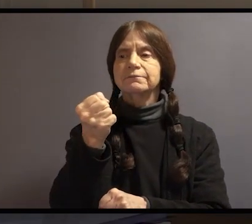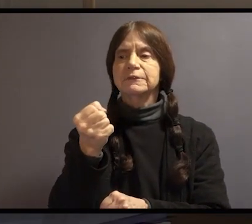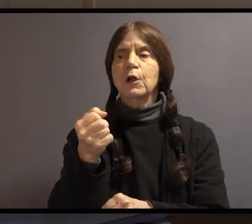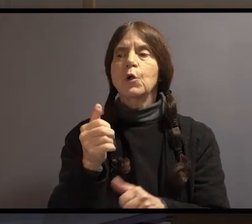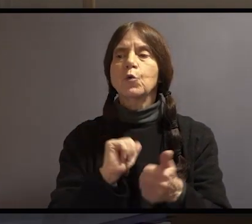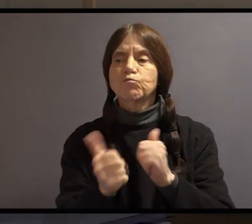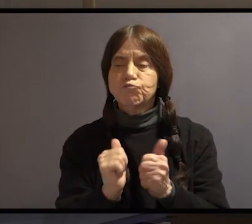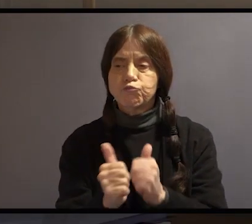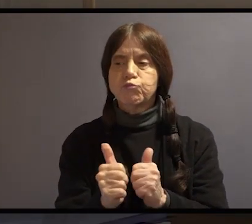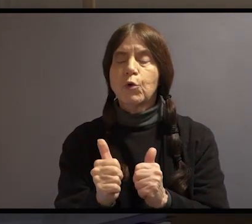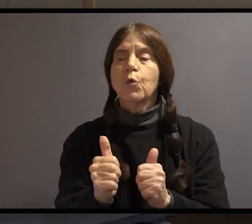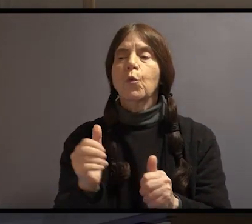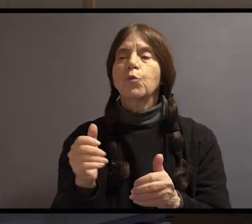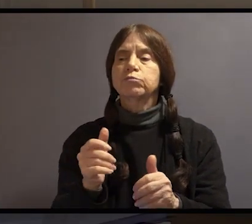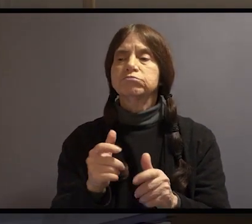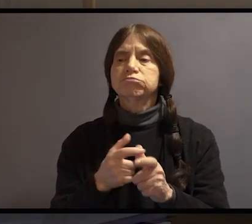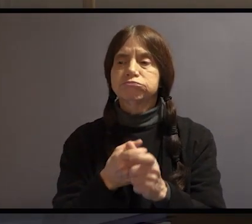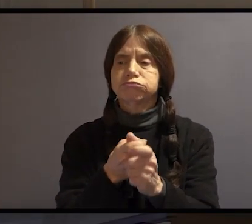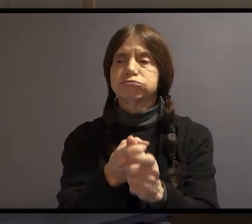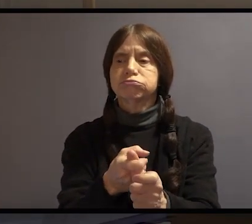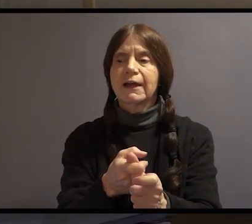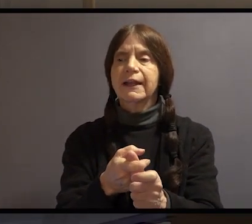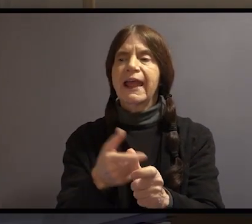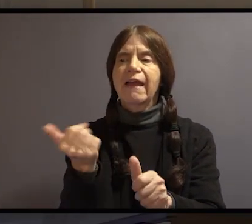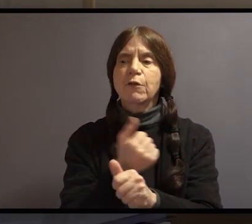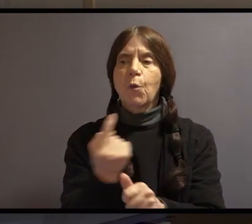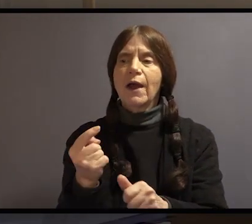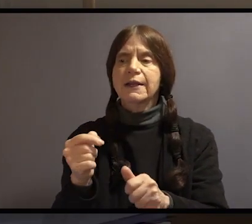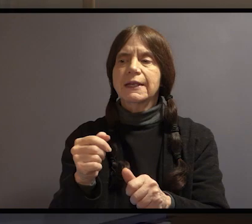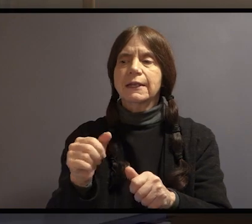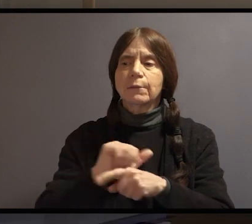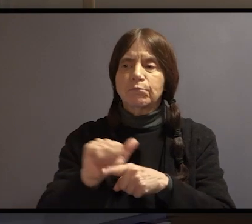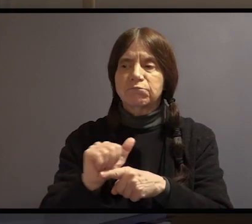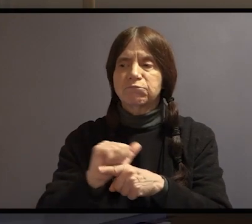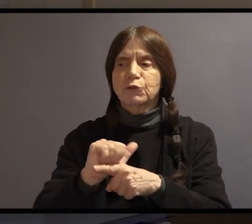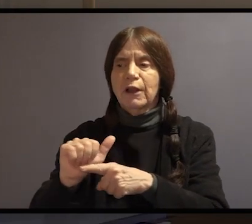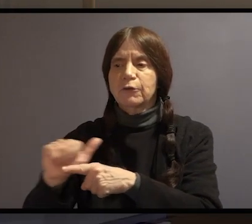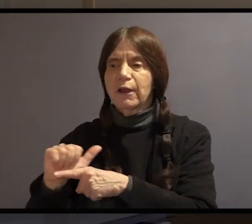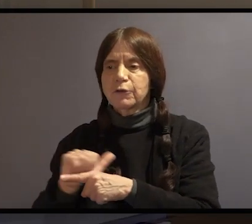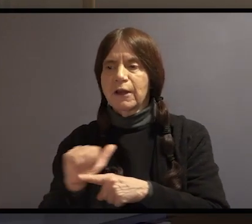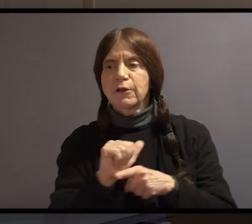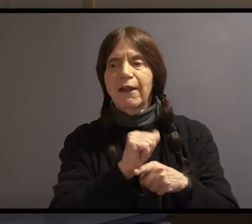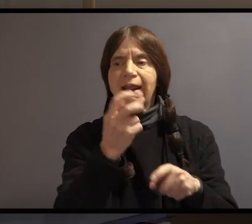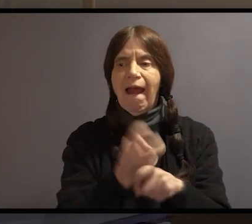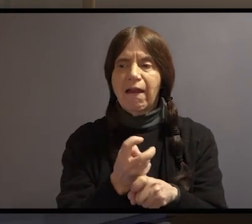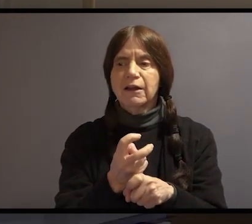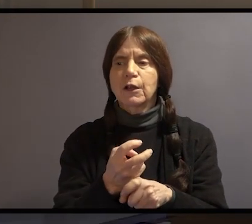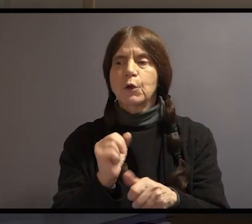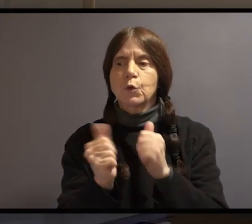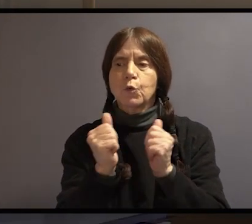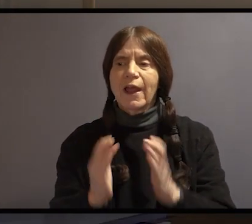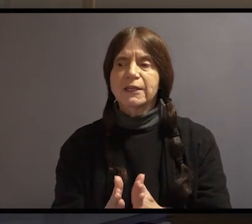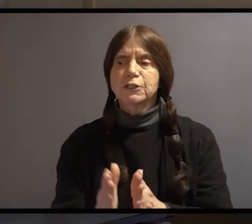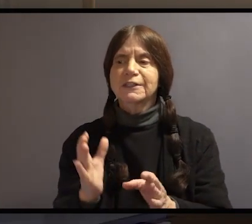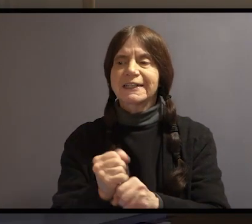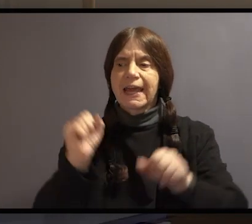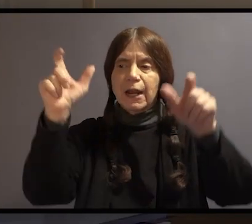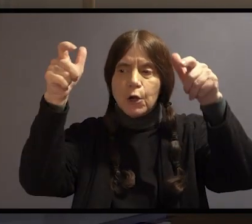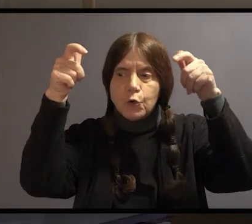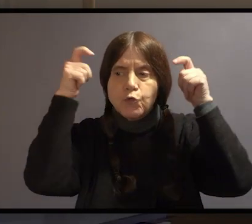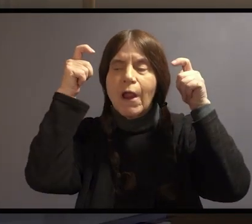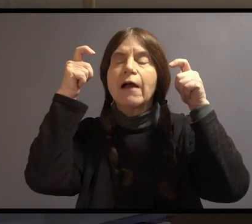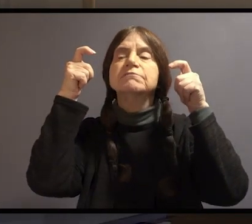you may obtain it. Every athlete exercises self-control in all things. They do it to receive